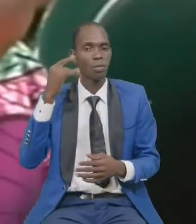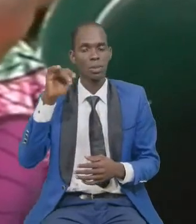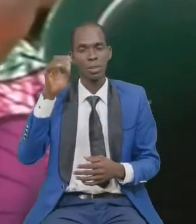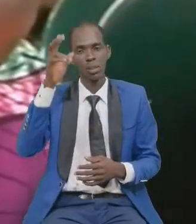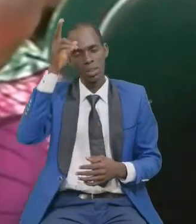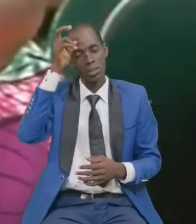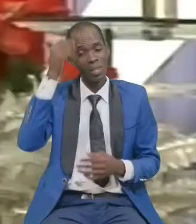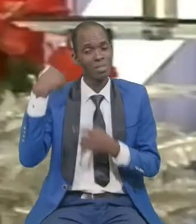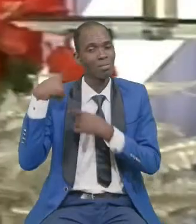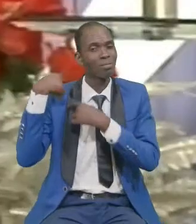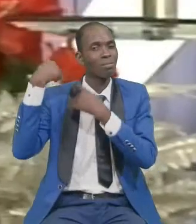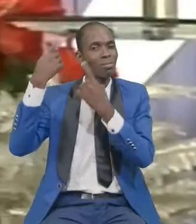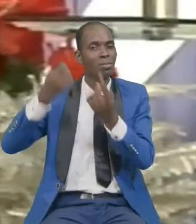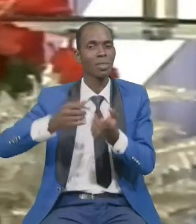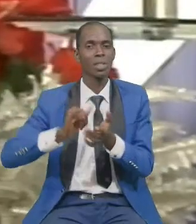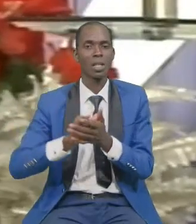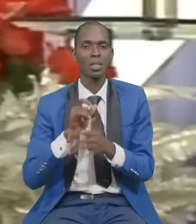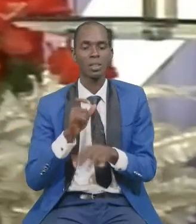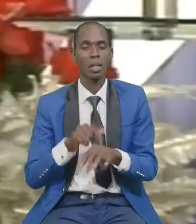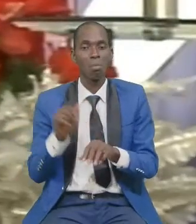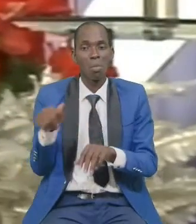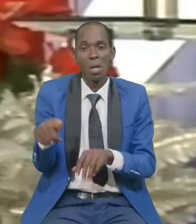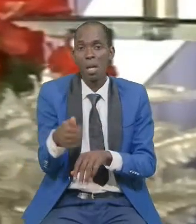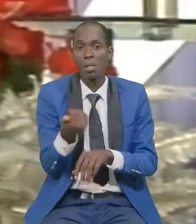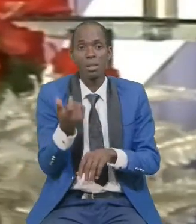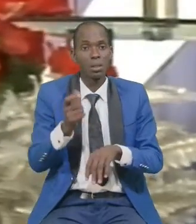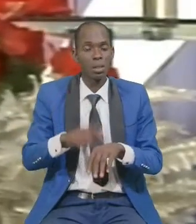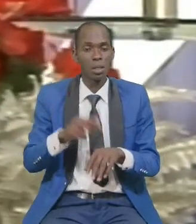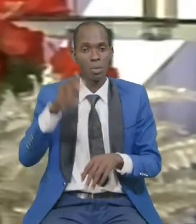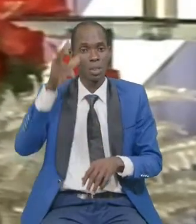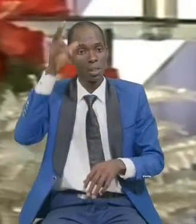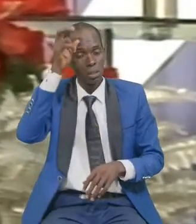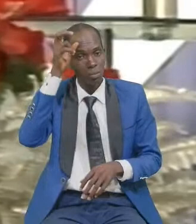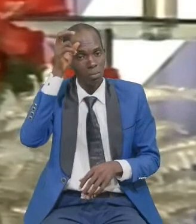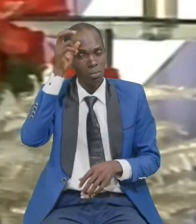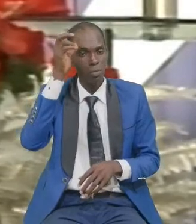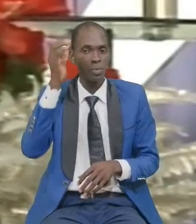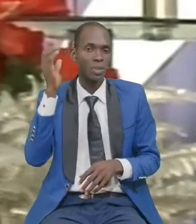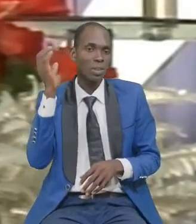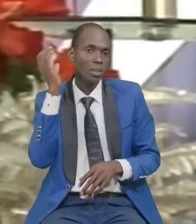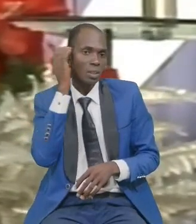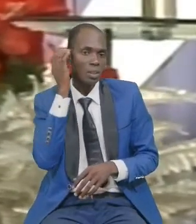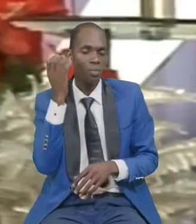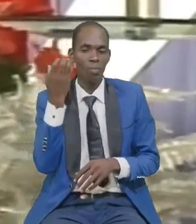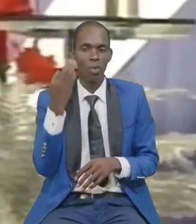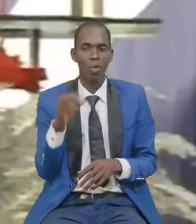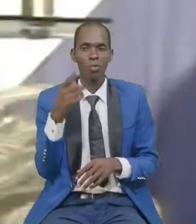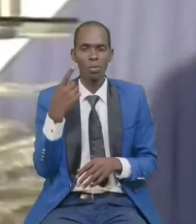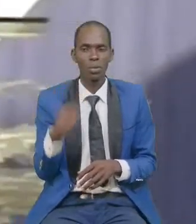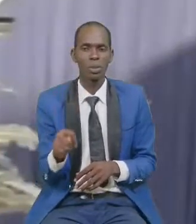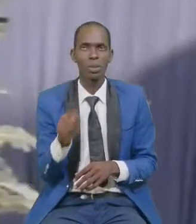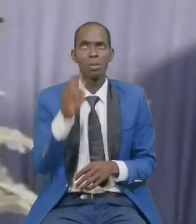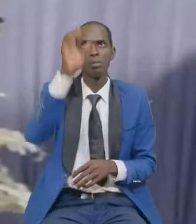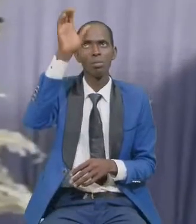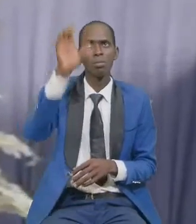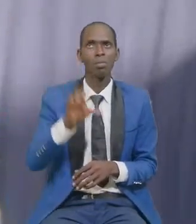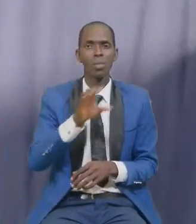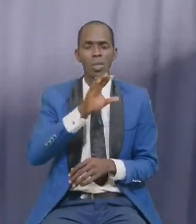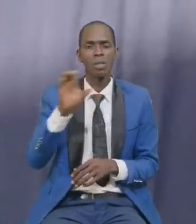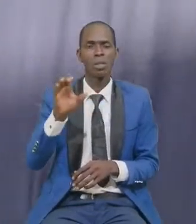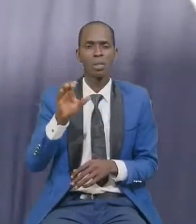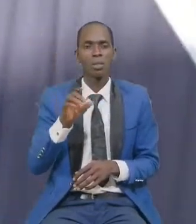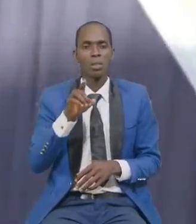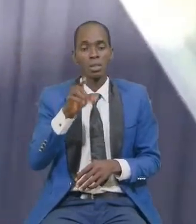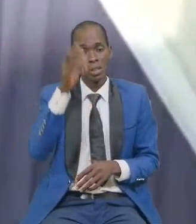that time, any time Satan hears of the cross, he feels the